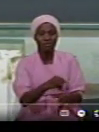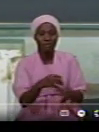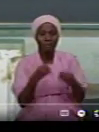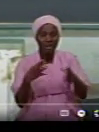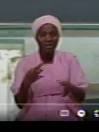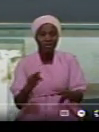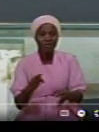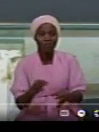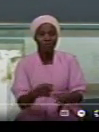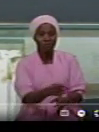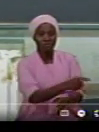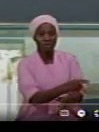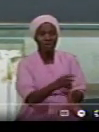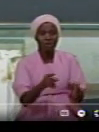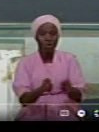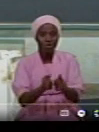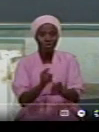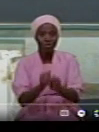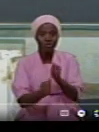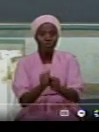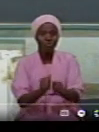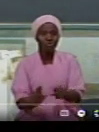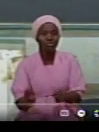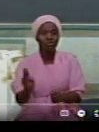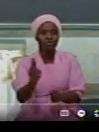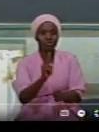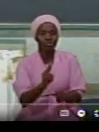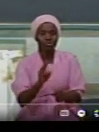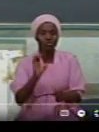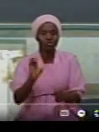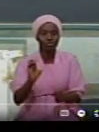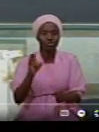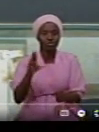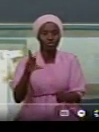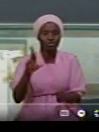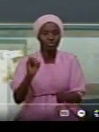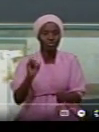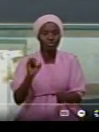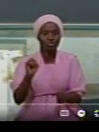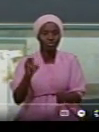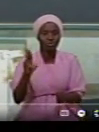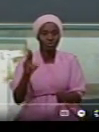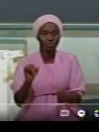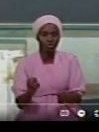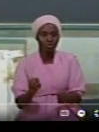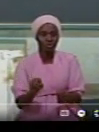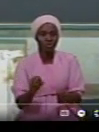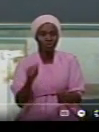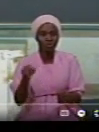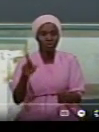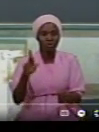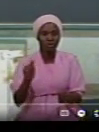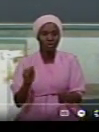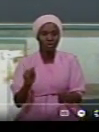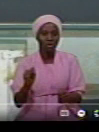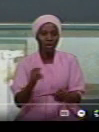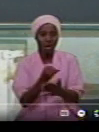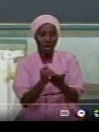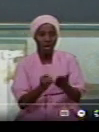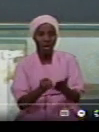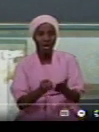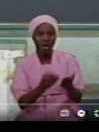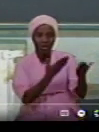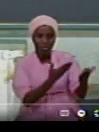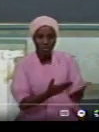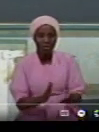arts, brought their books together and burnt them. That's the abiding